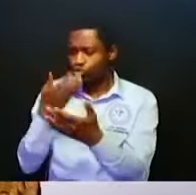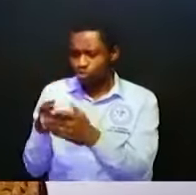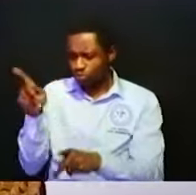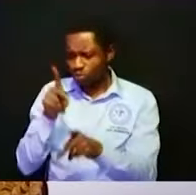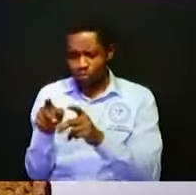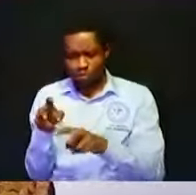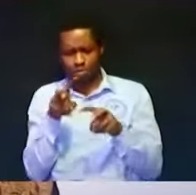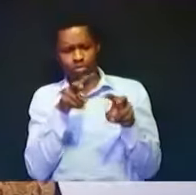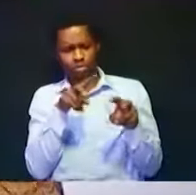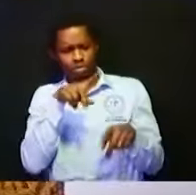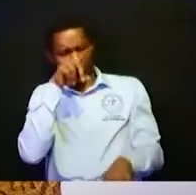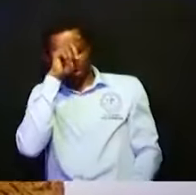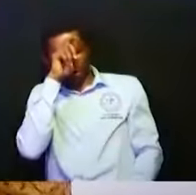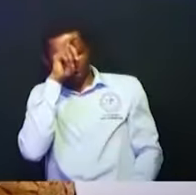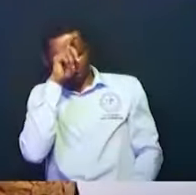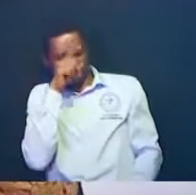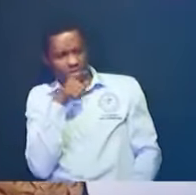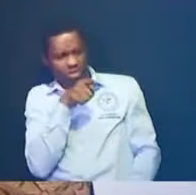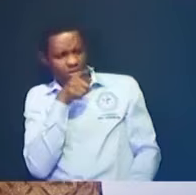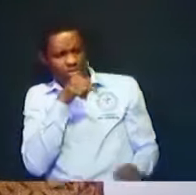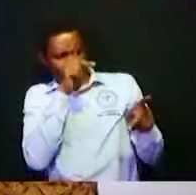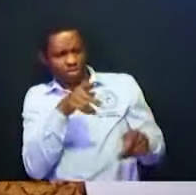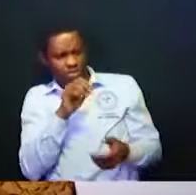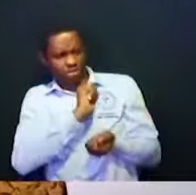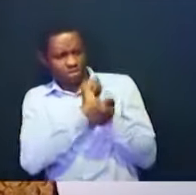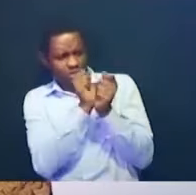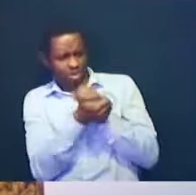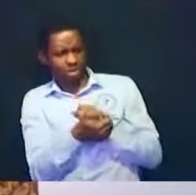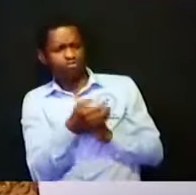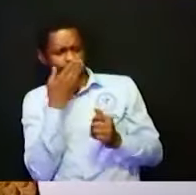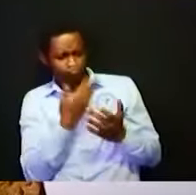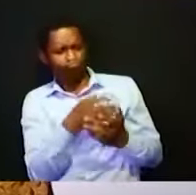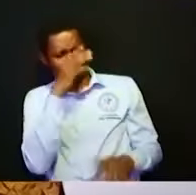what a changed life. What a good man.